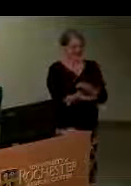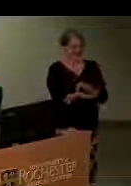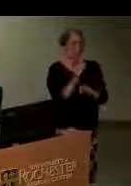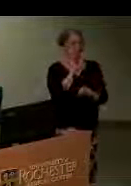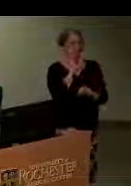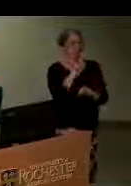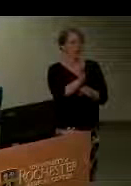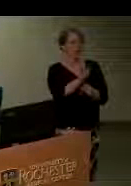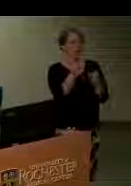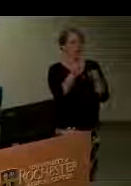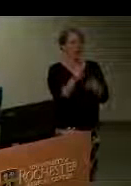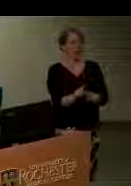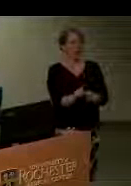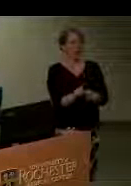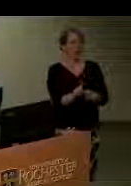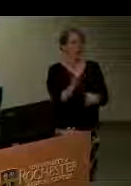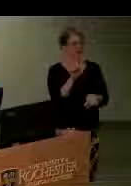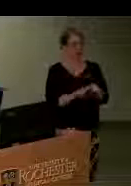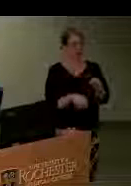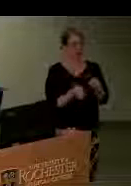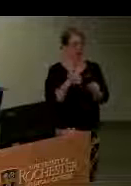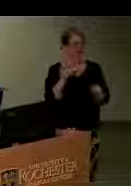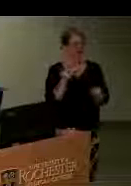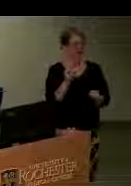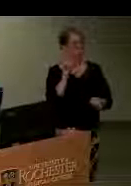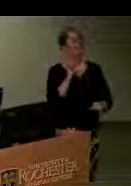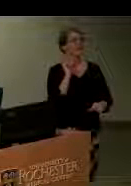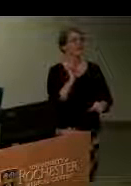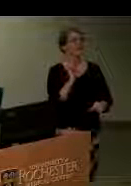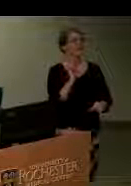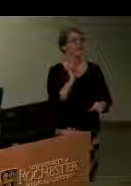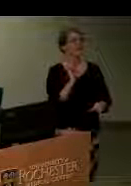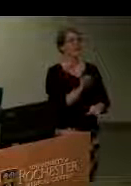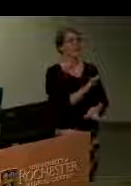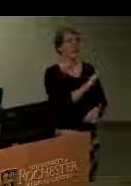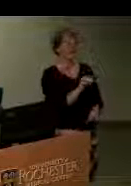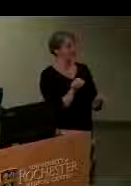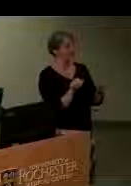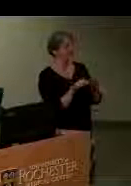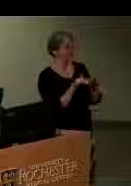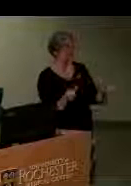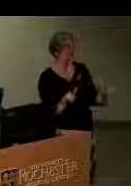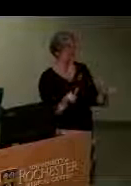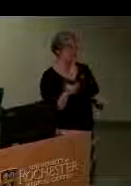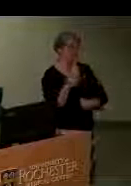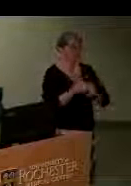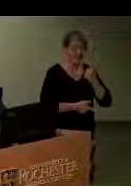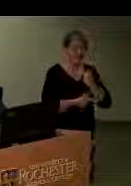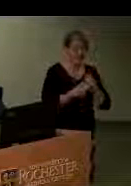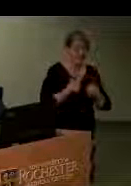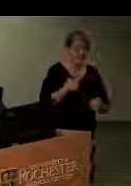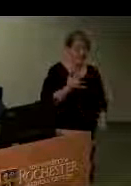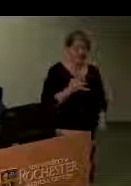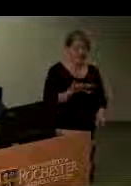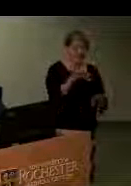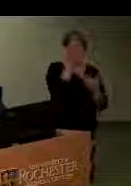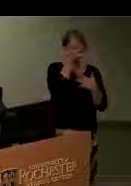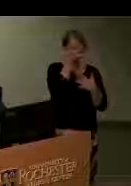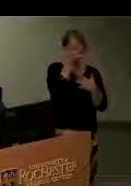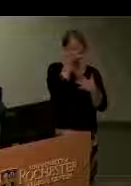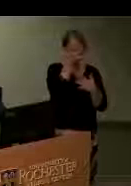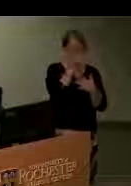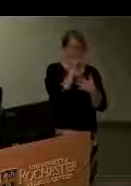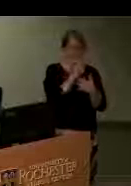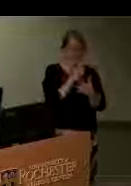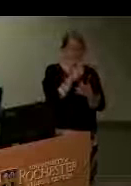inevitability for ourselves. And that every time we felt really sick,